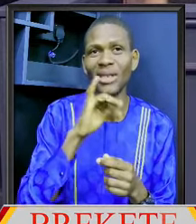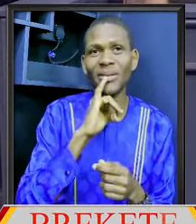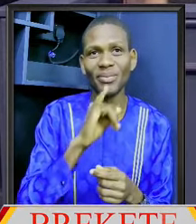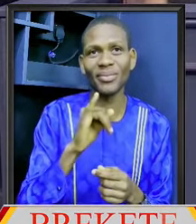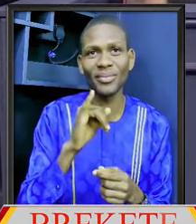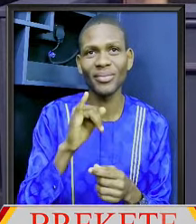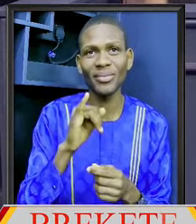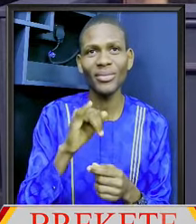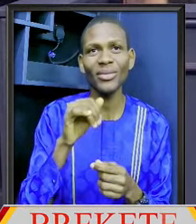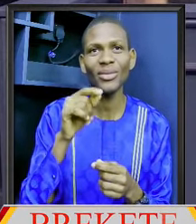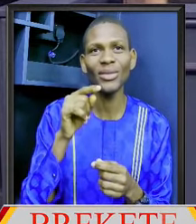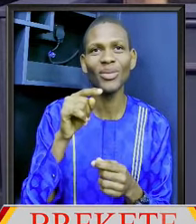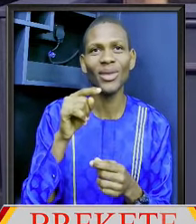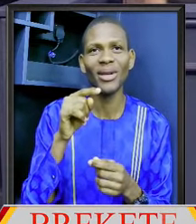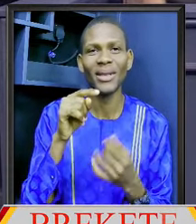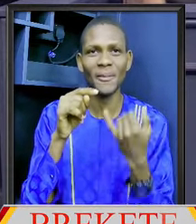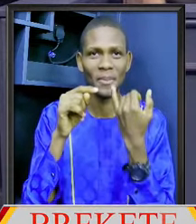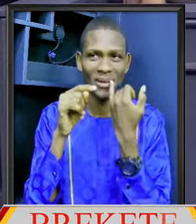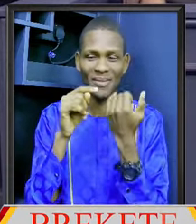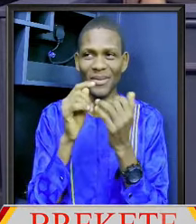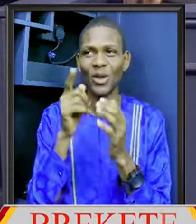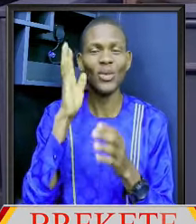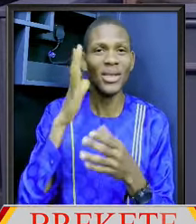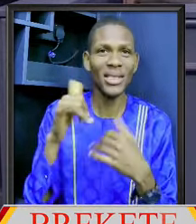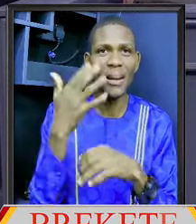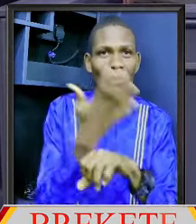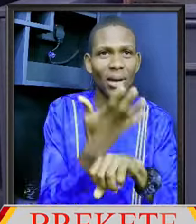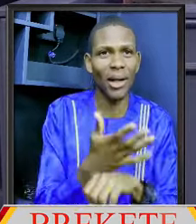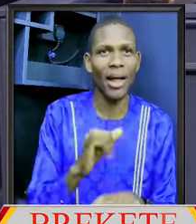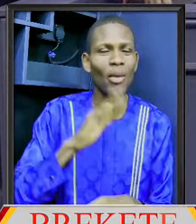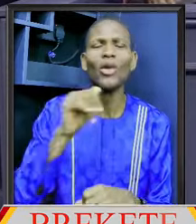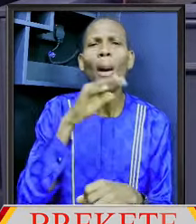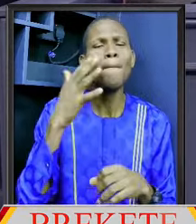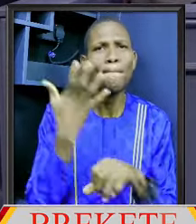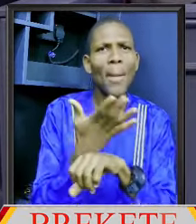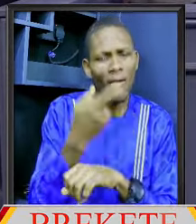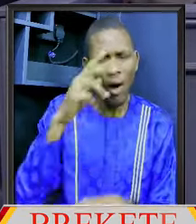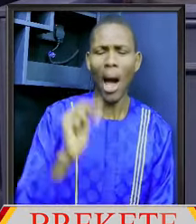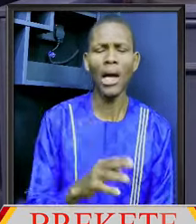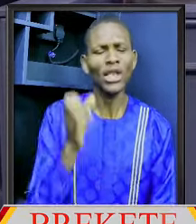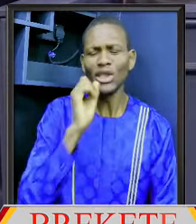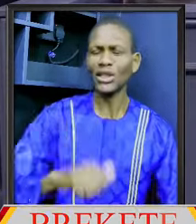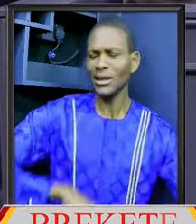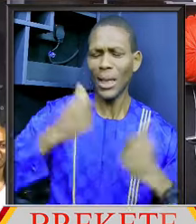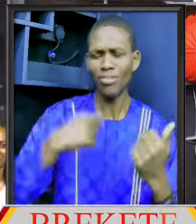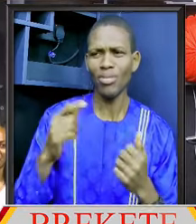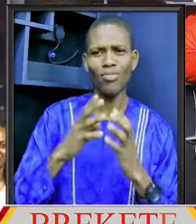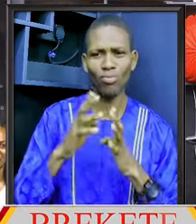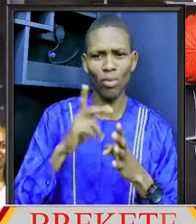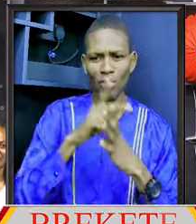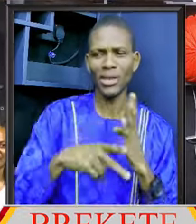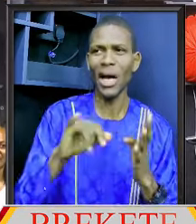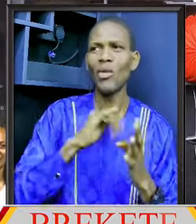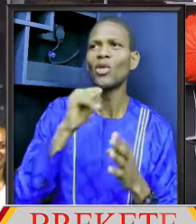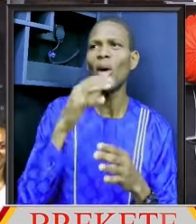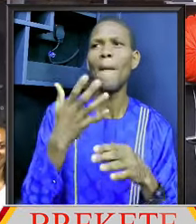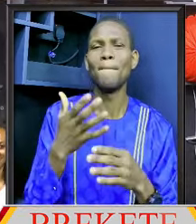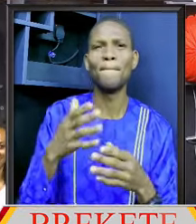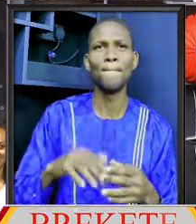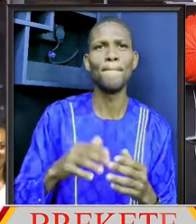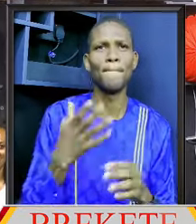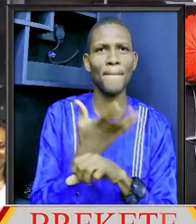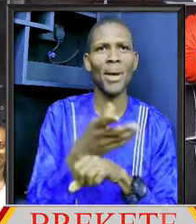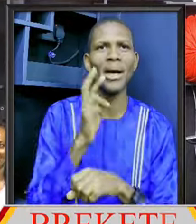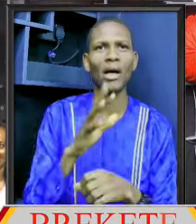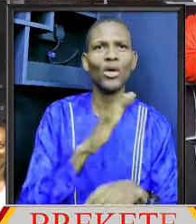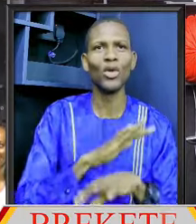was, you go. No. You go still beg. No, I not go beg. I not go beg for her. Mm. She denied me publicly. Why I go beg for her? Oh, yeah.